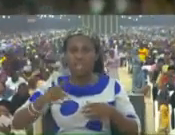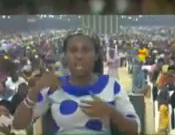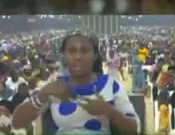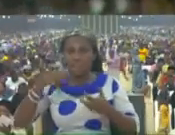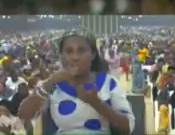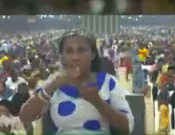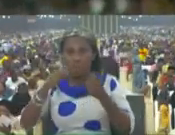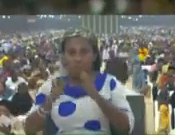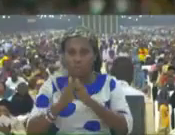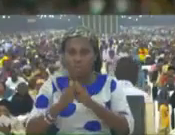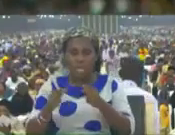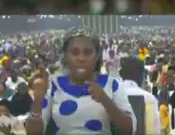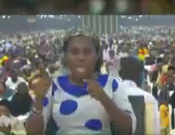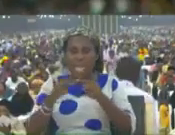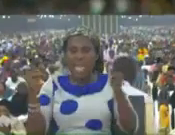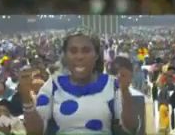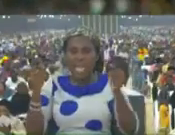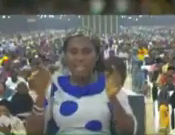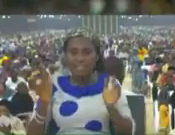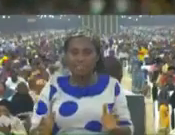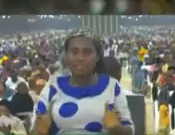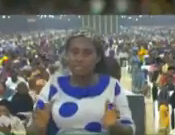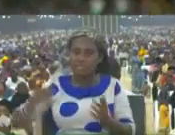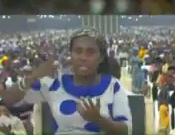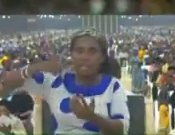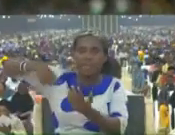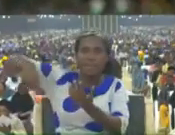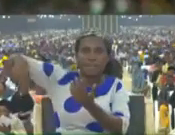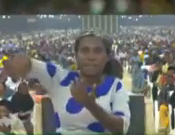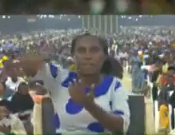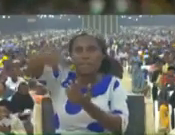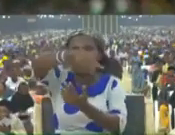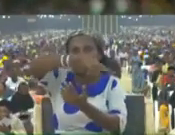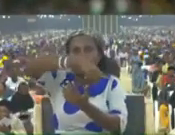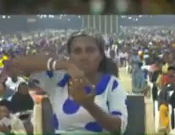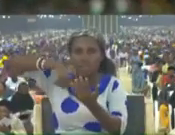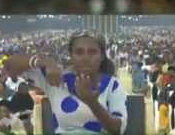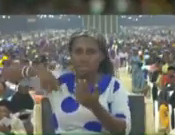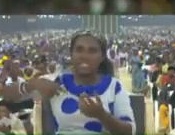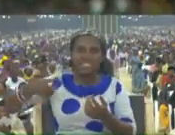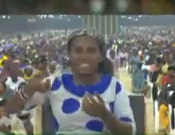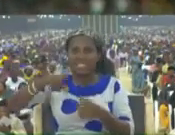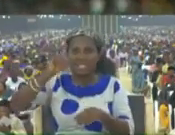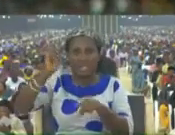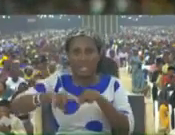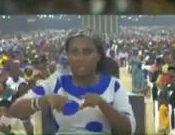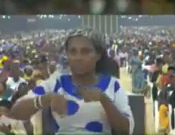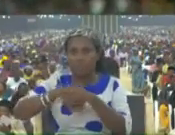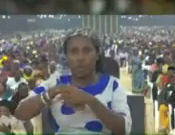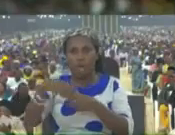Enemies all around surrounded their city. They dare not come out.